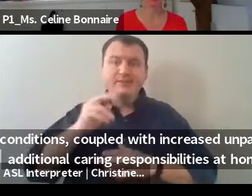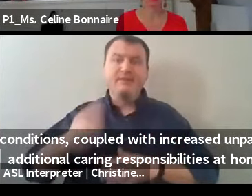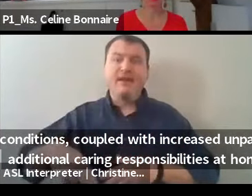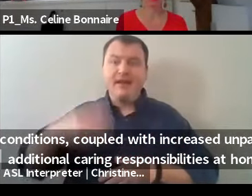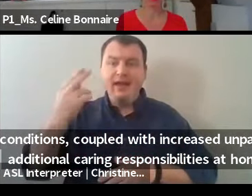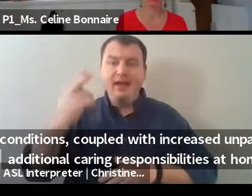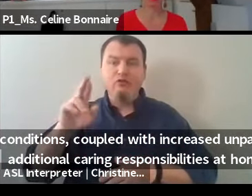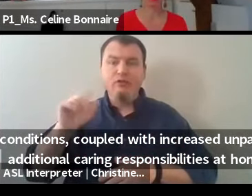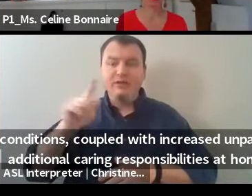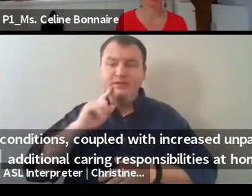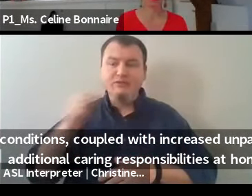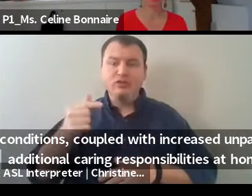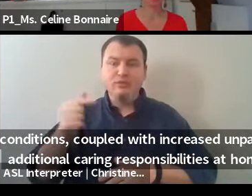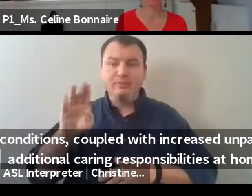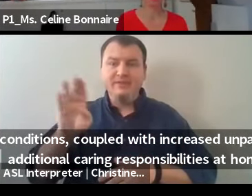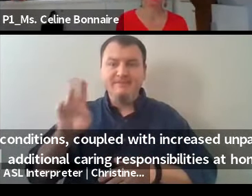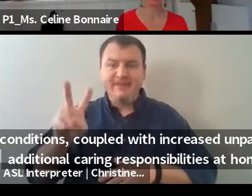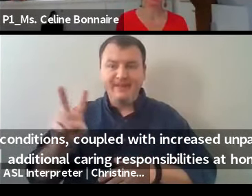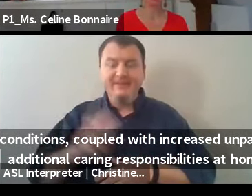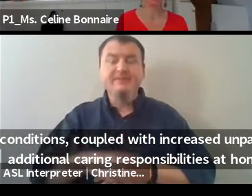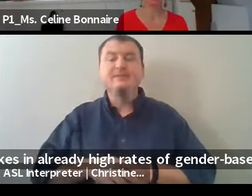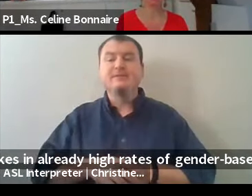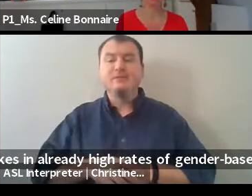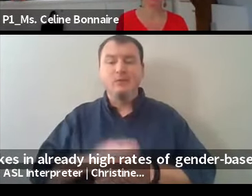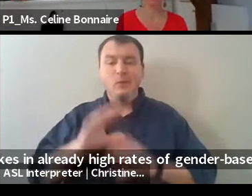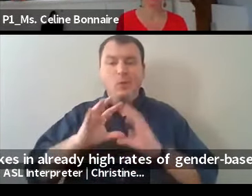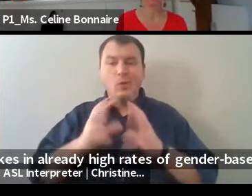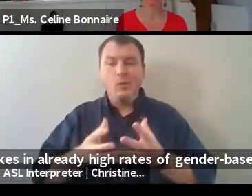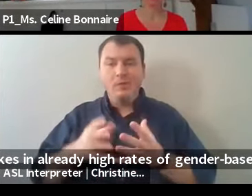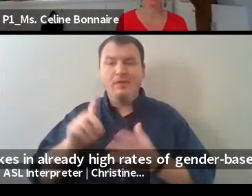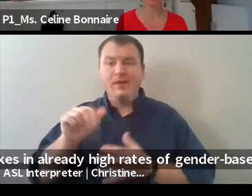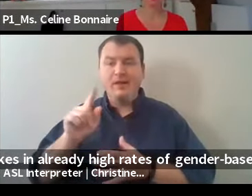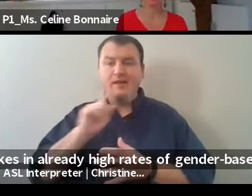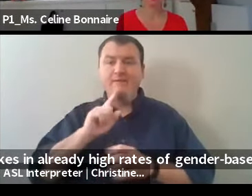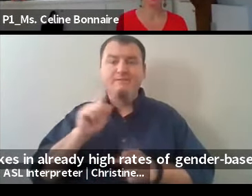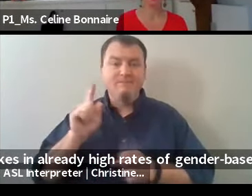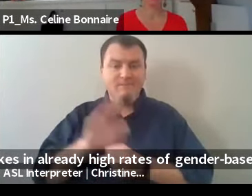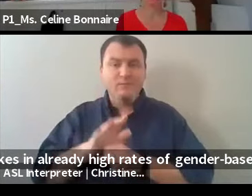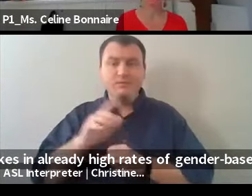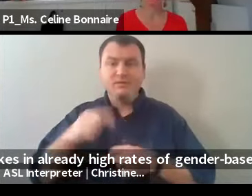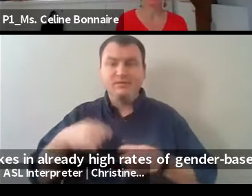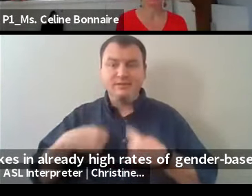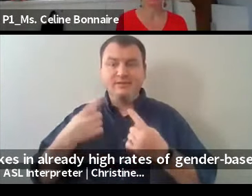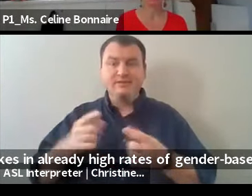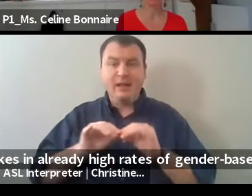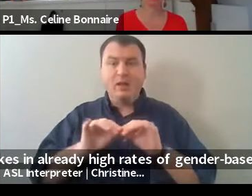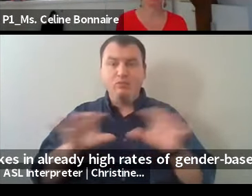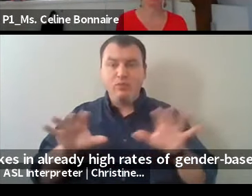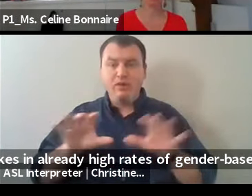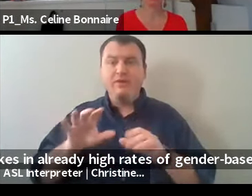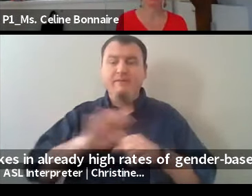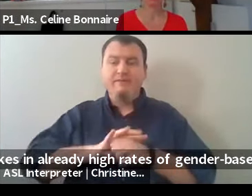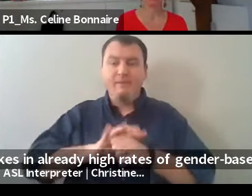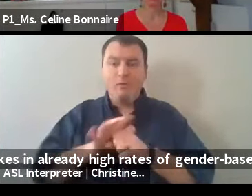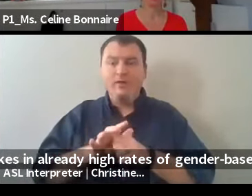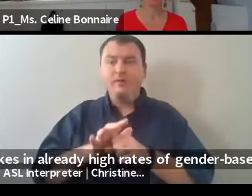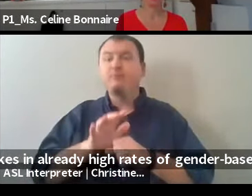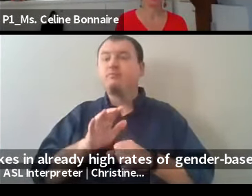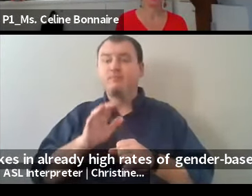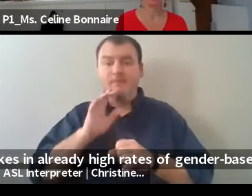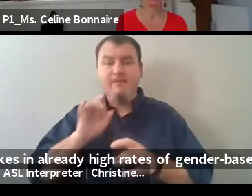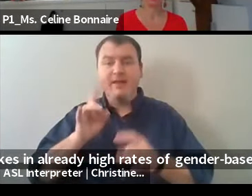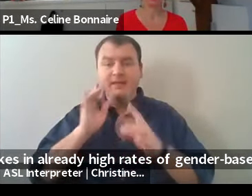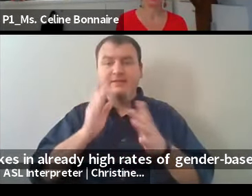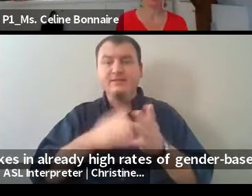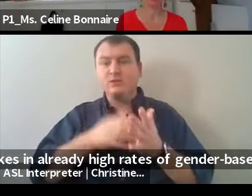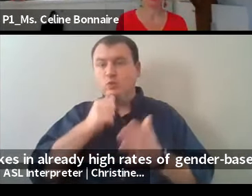of gender-based violence, global data confirms that since the outbreak of COVID-19, reports of violence against women and girls,